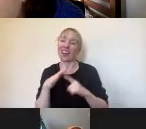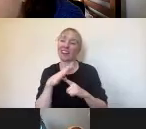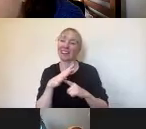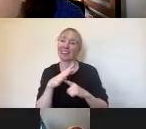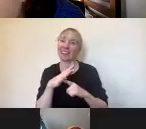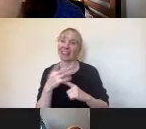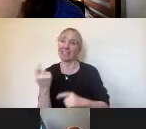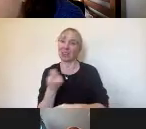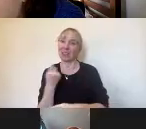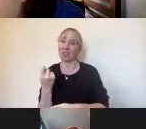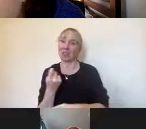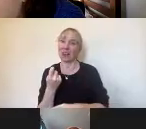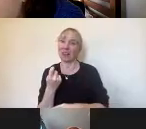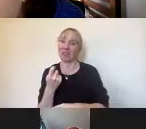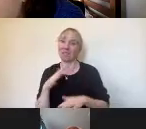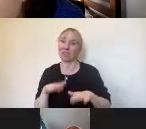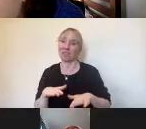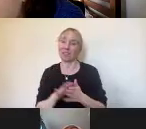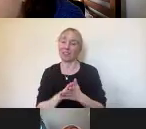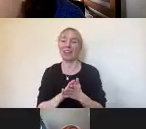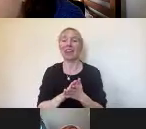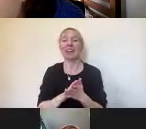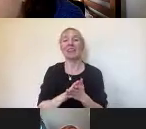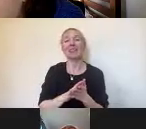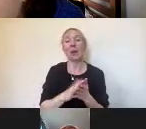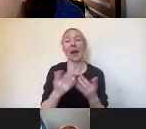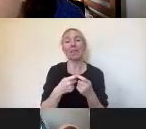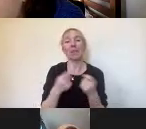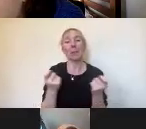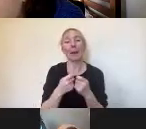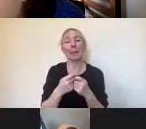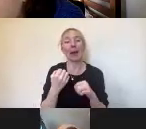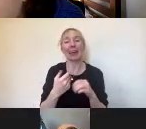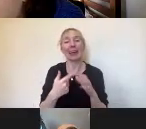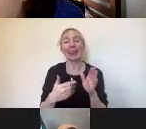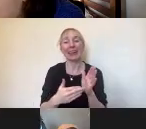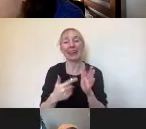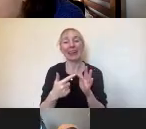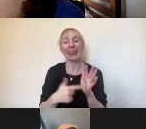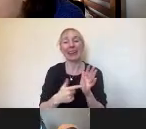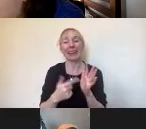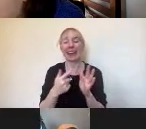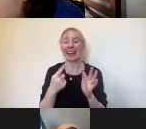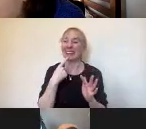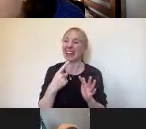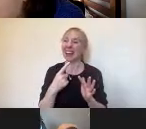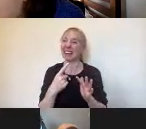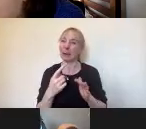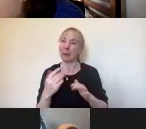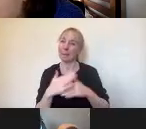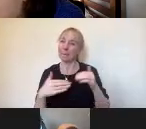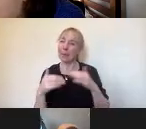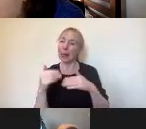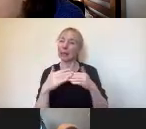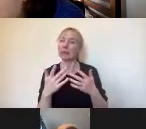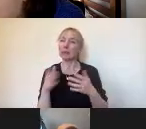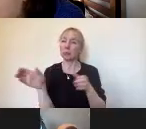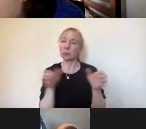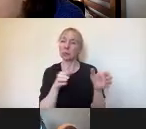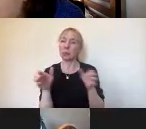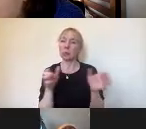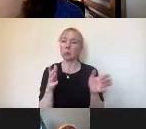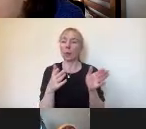in 1839 described it as being constructed to admit individuals of the most elevated rank